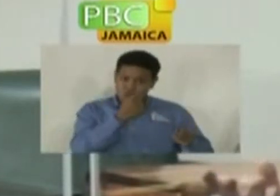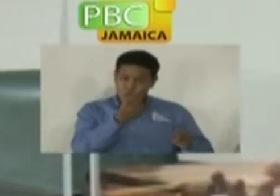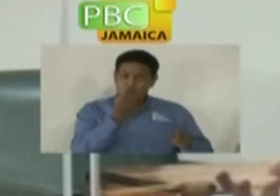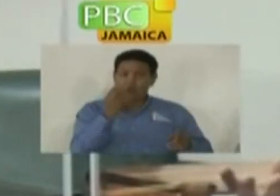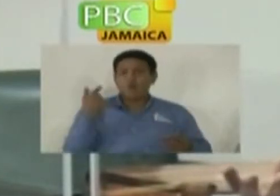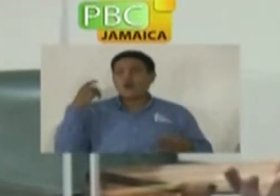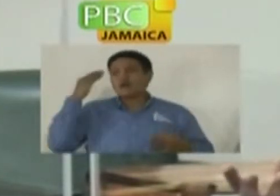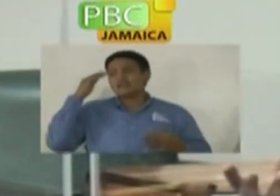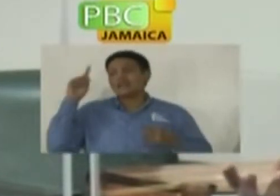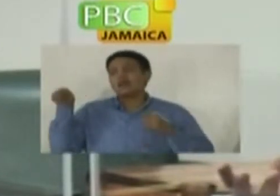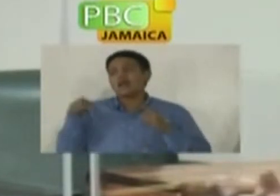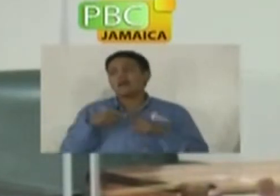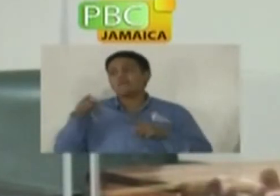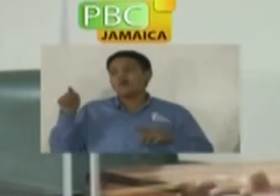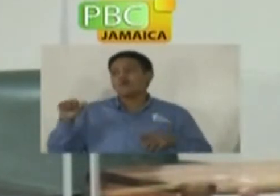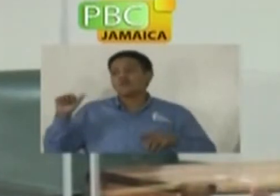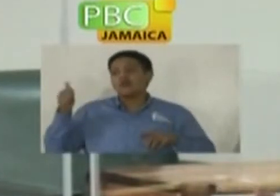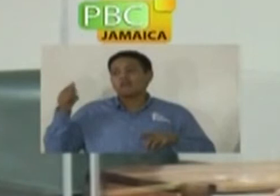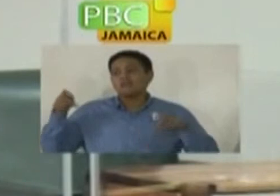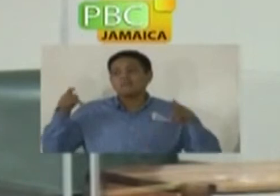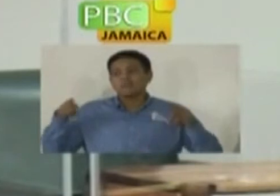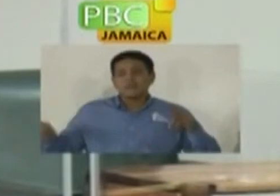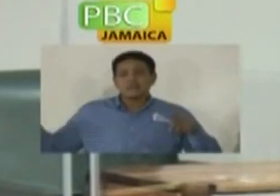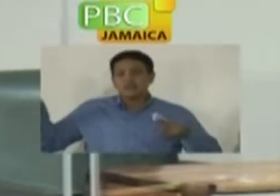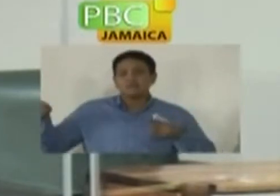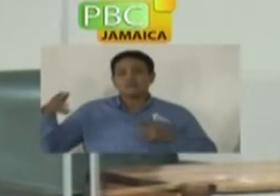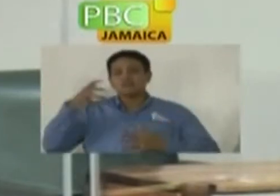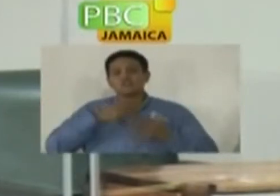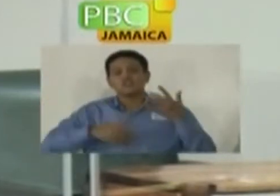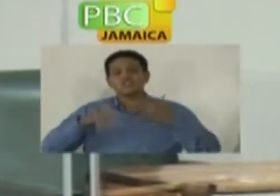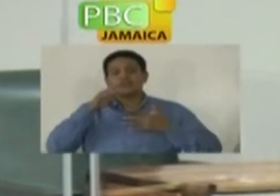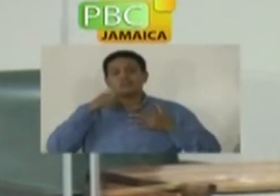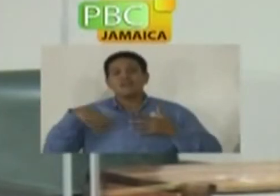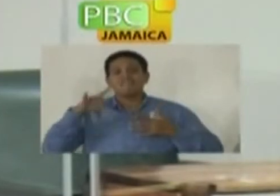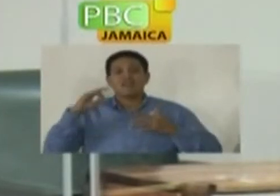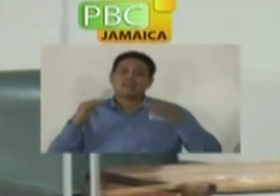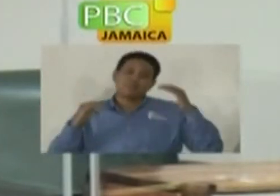account the rest of the society and balance the thing?